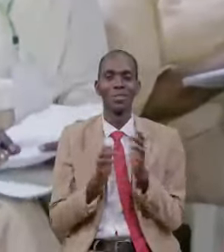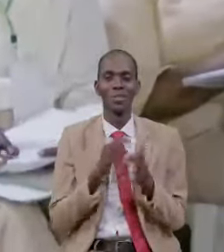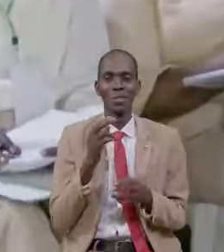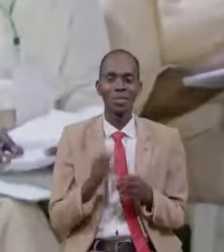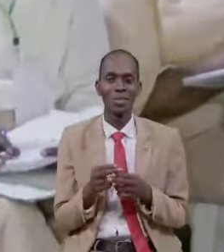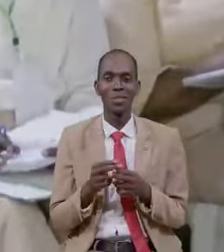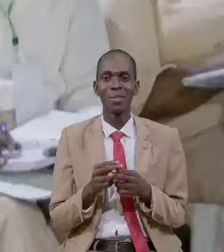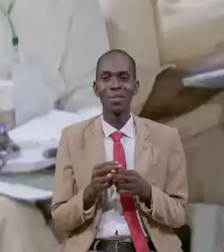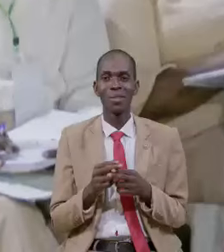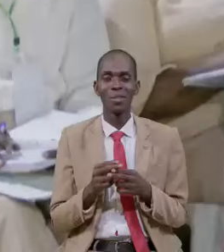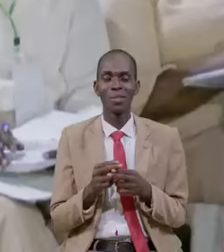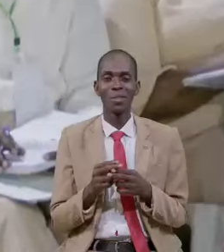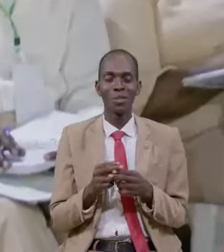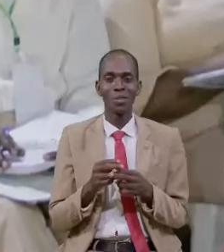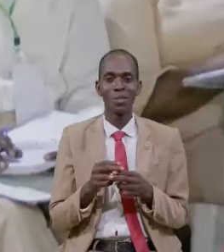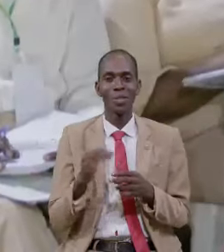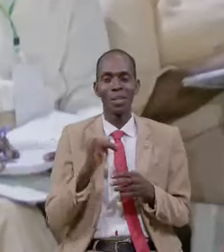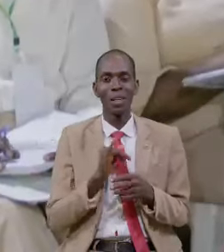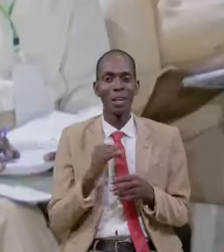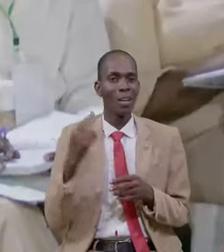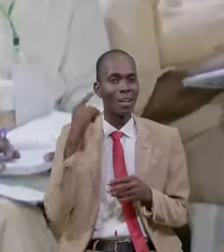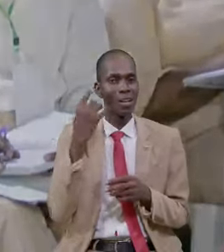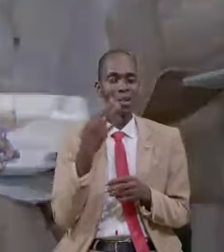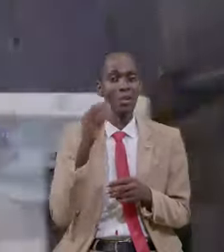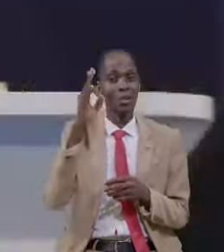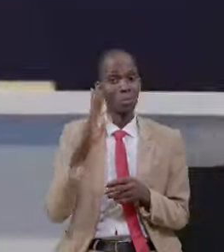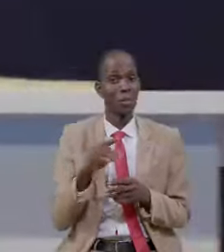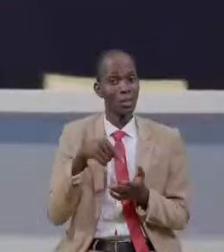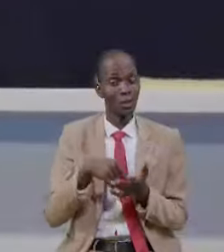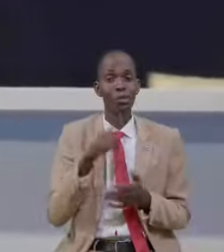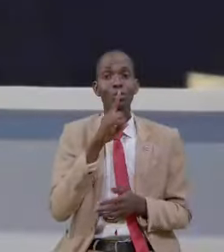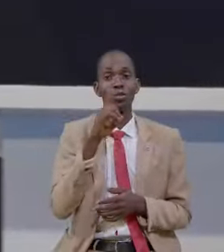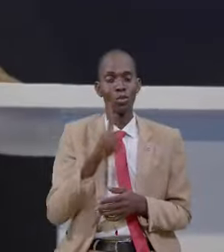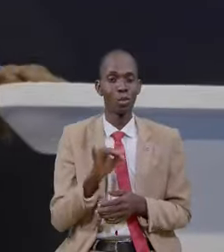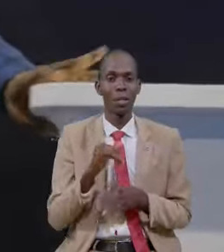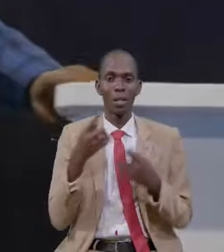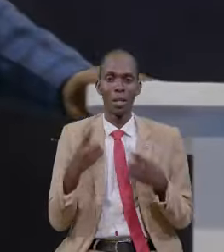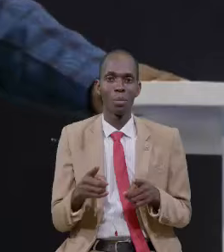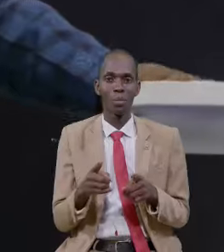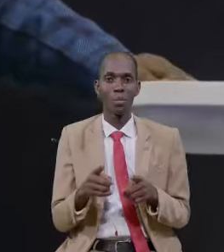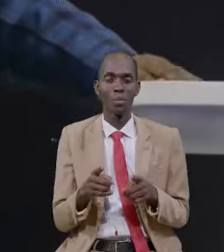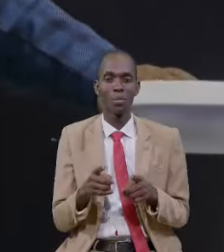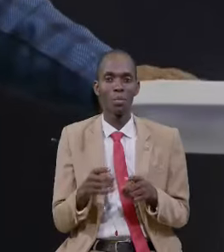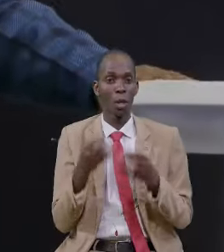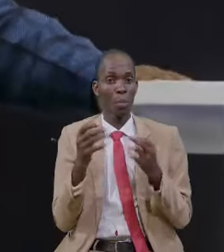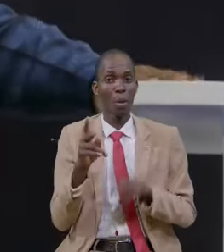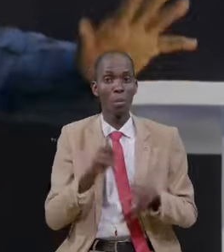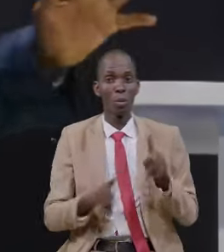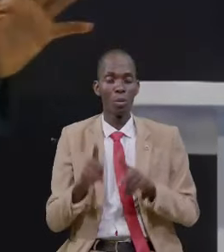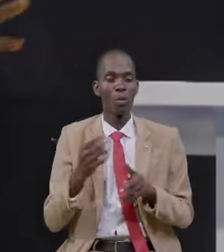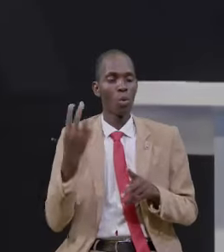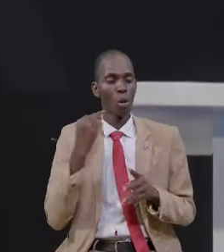Something, you know, I heard of a preacher. This actually happened. Actually happened. And many people were